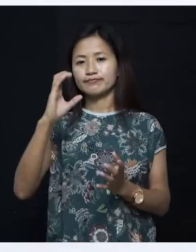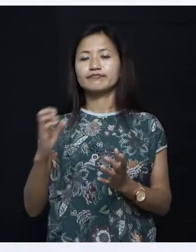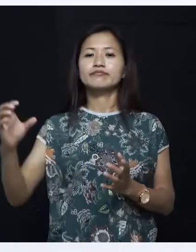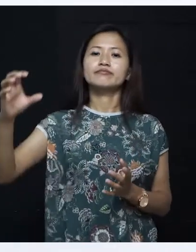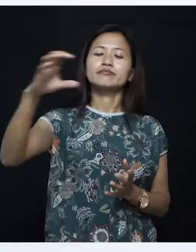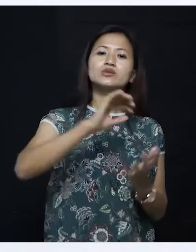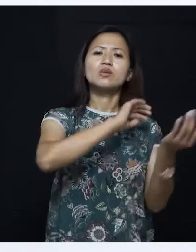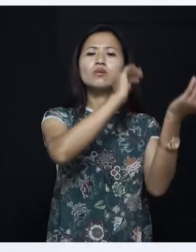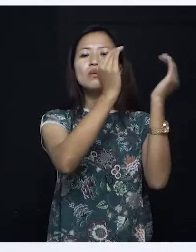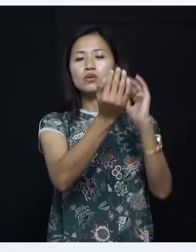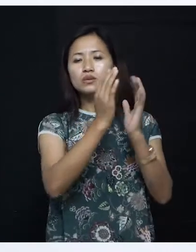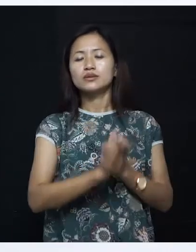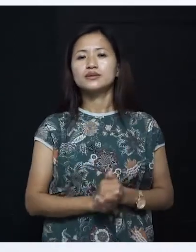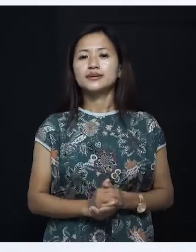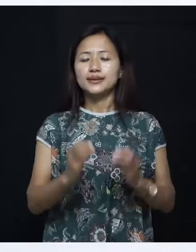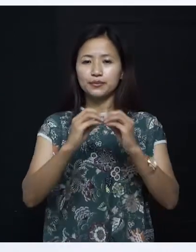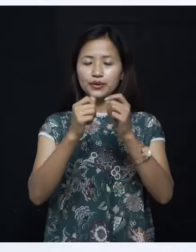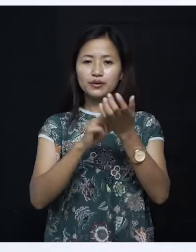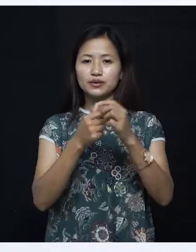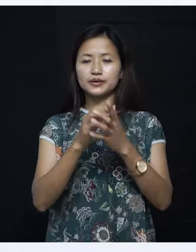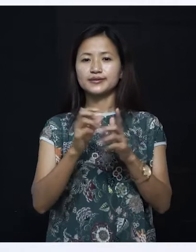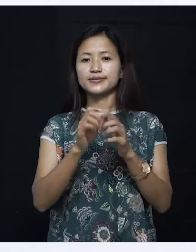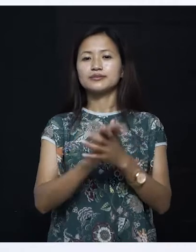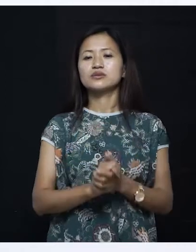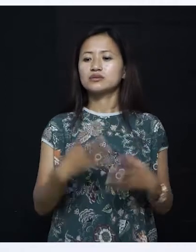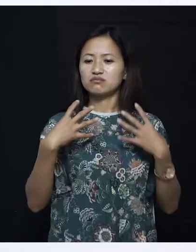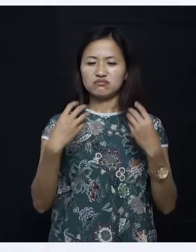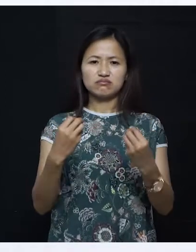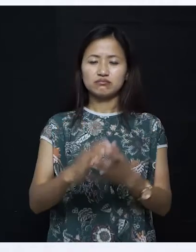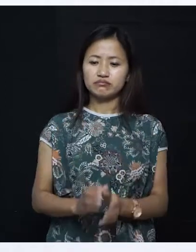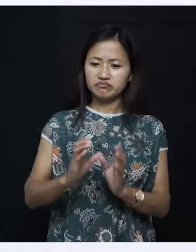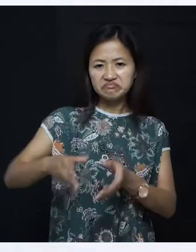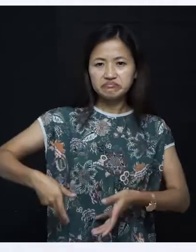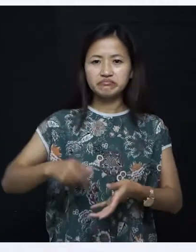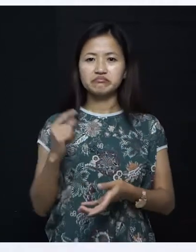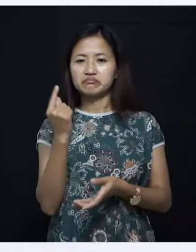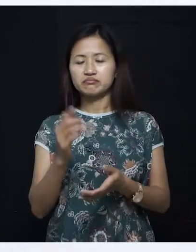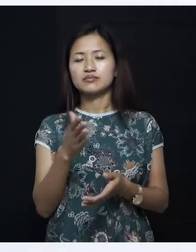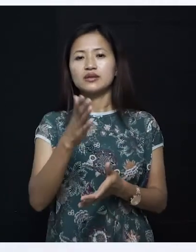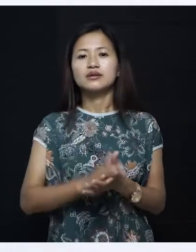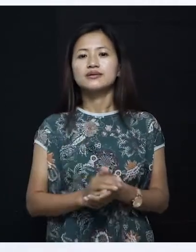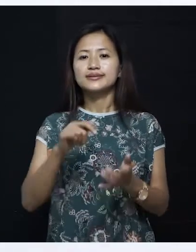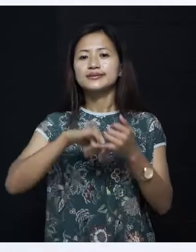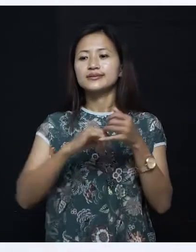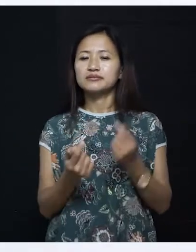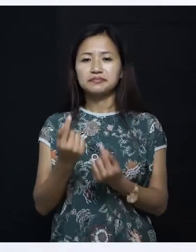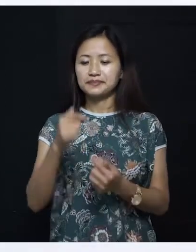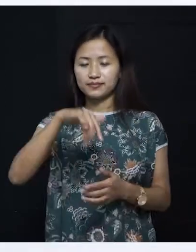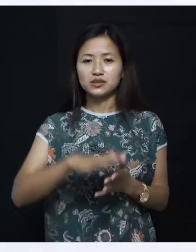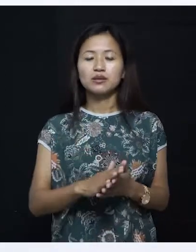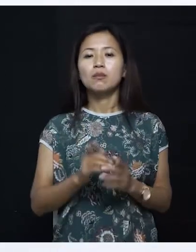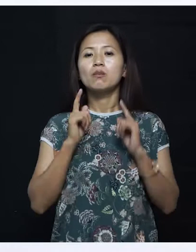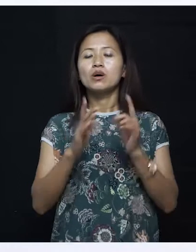into branded goods. If your sneaker is not branded, you don't want to wear it, isn't it? That is the situation now. But what happened